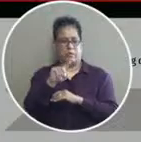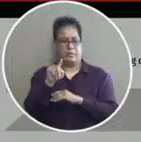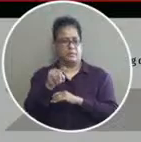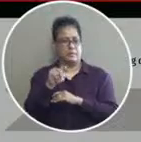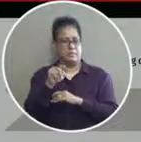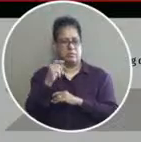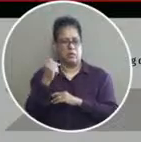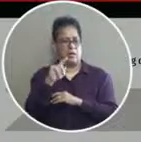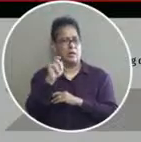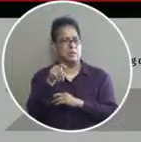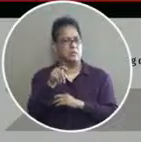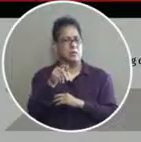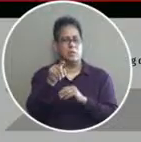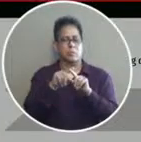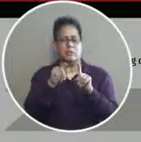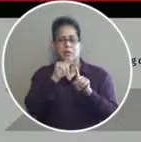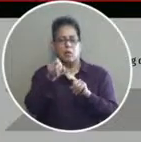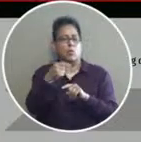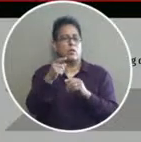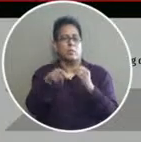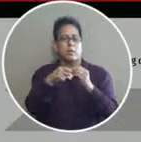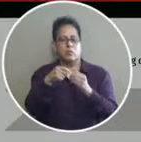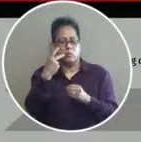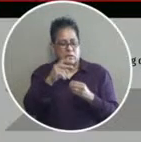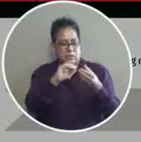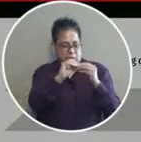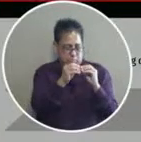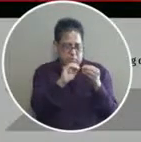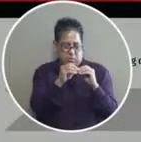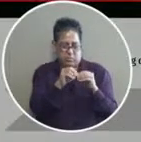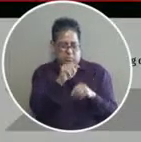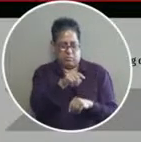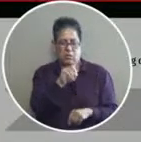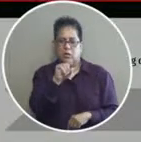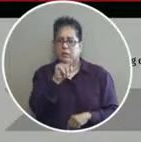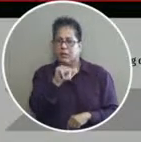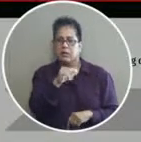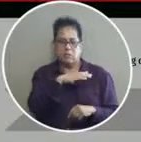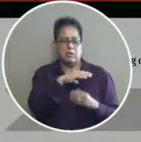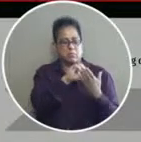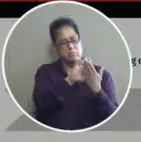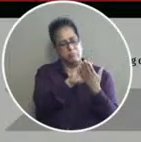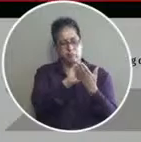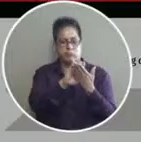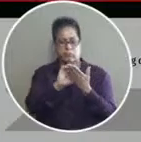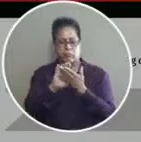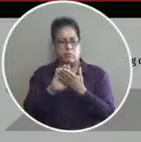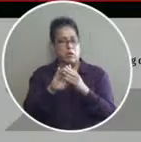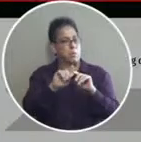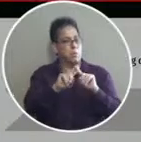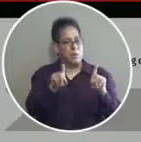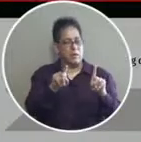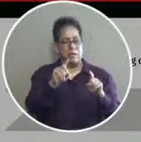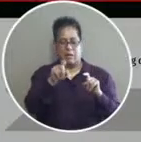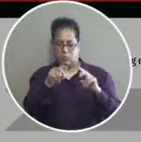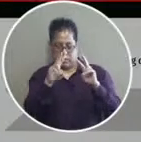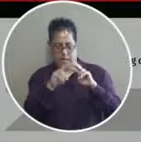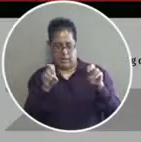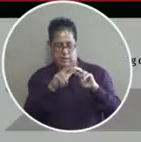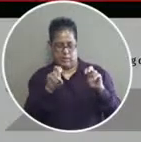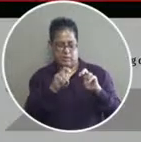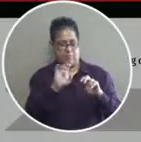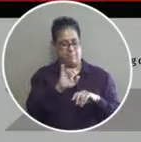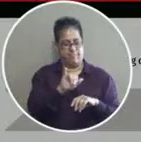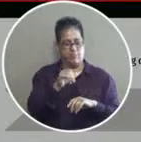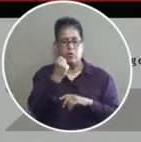moment ago, it's not simply about looking at the numbers and seeing the data. Rather, it's about being able to analyze that data and